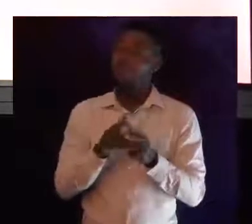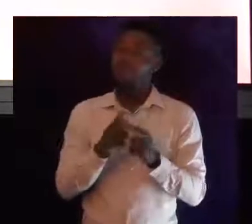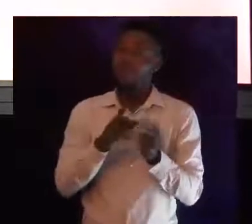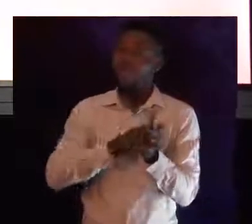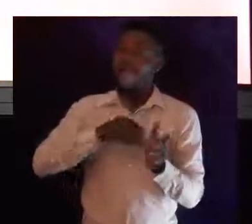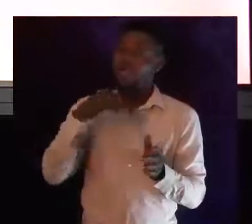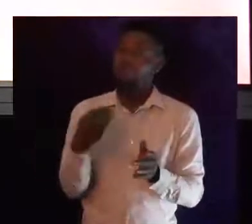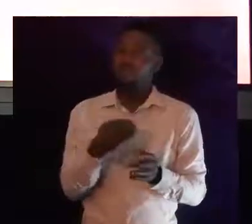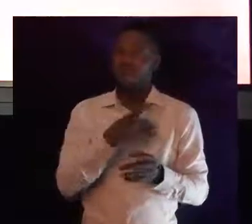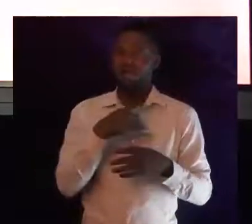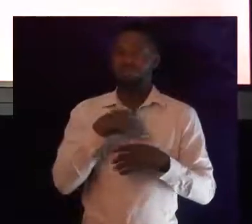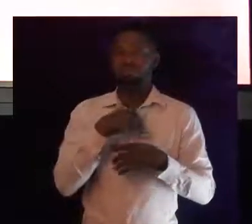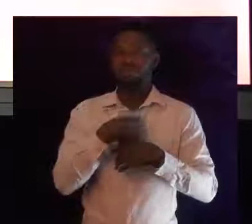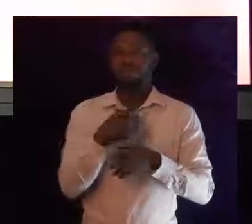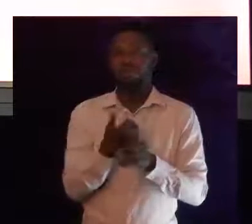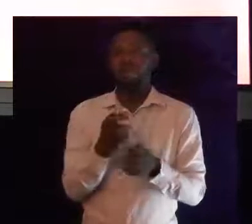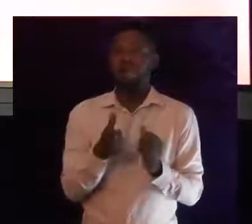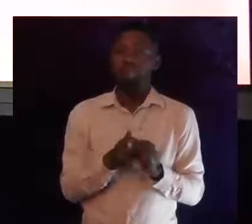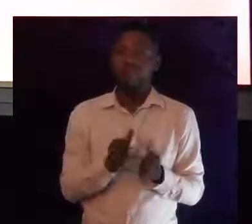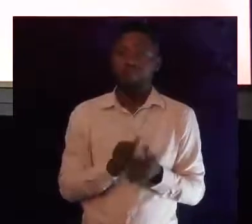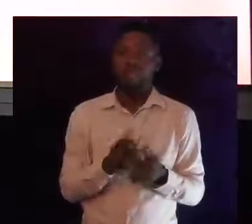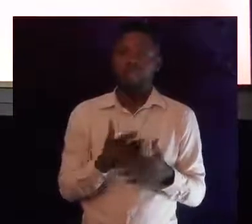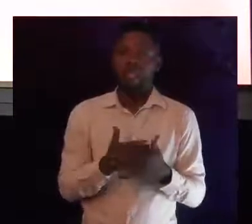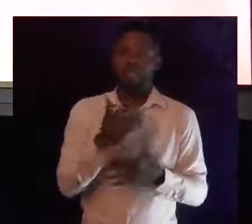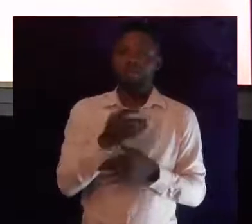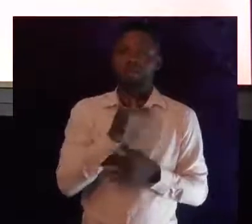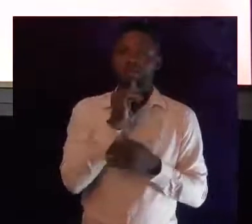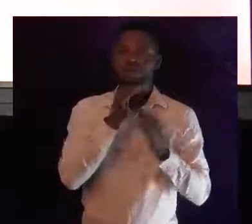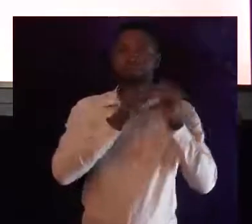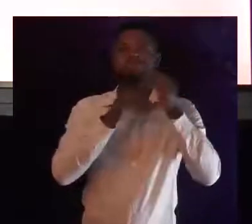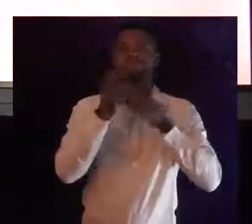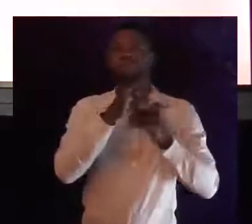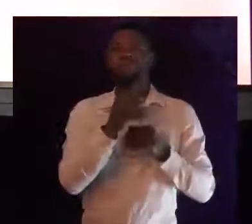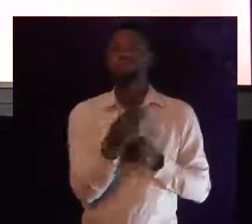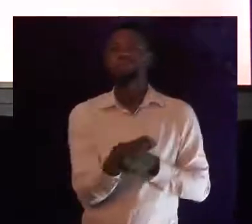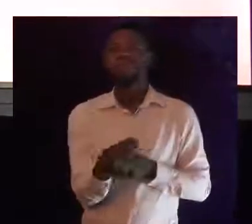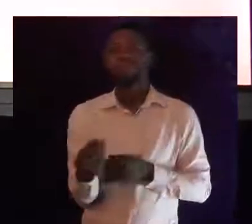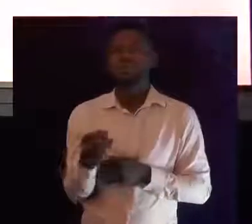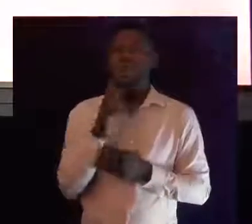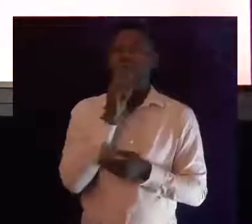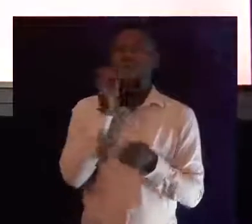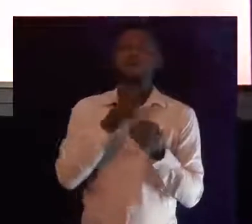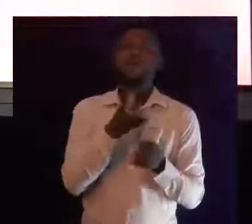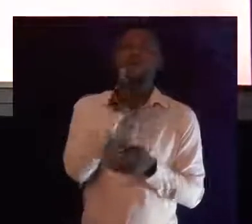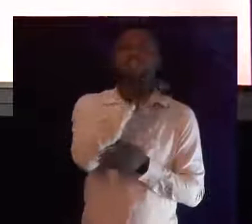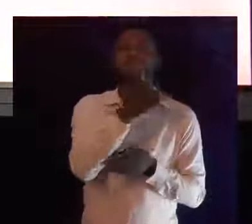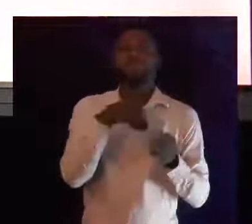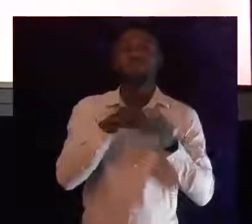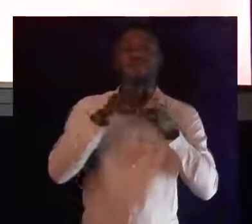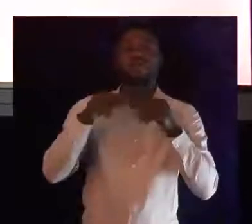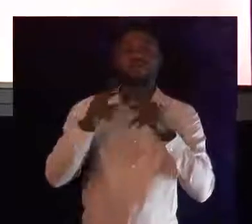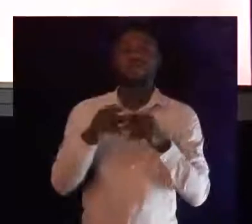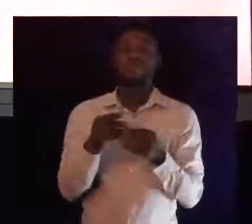it's creating a problem. Next is building materials are more available in